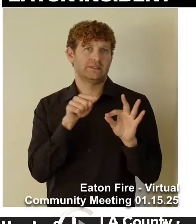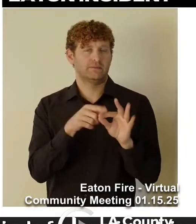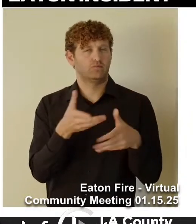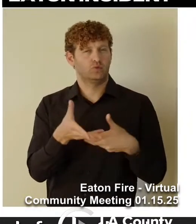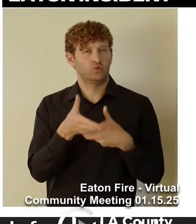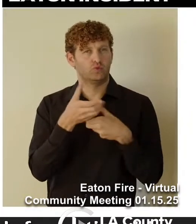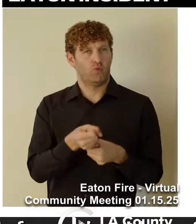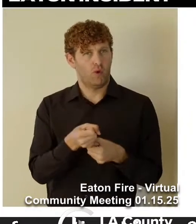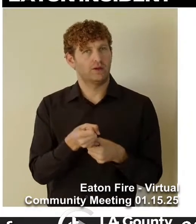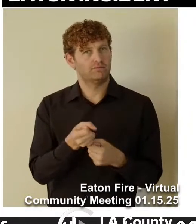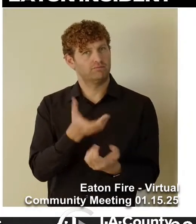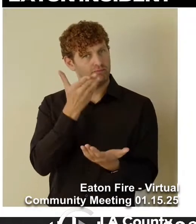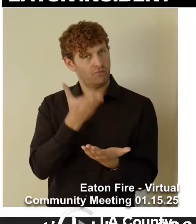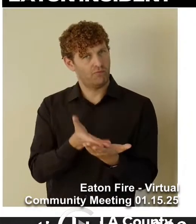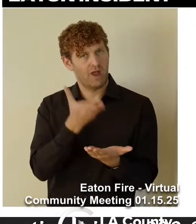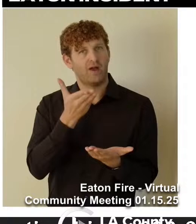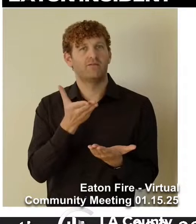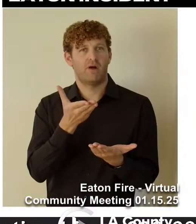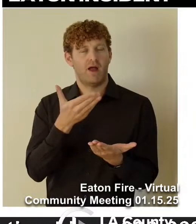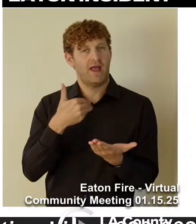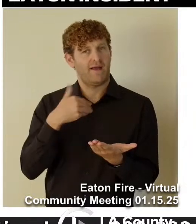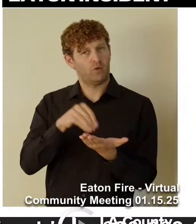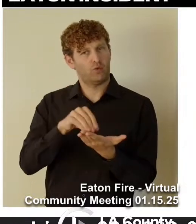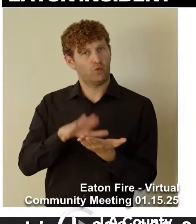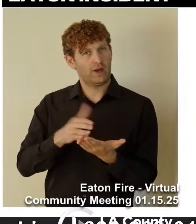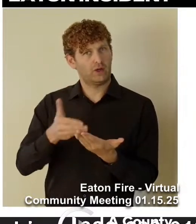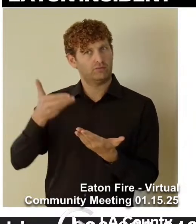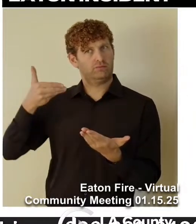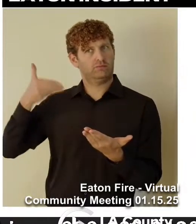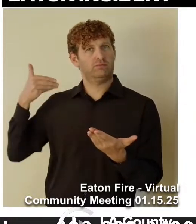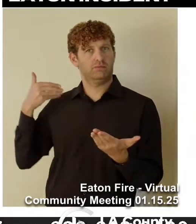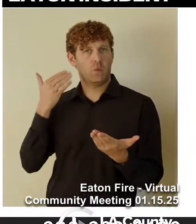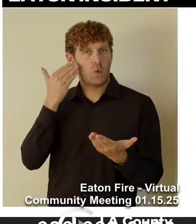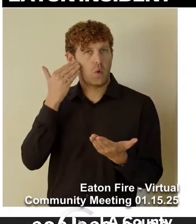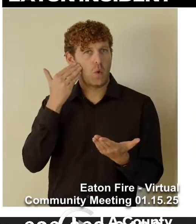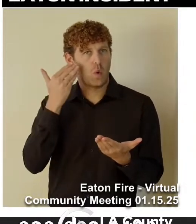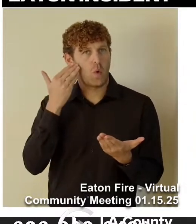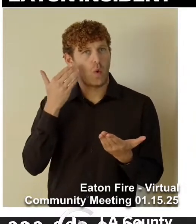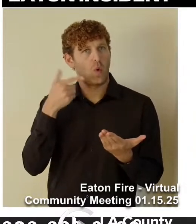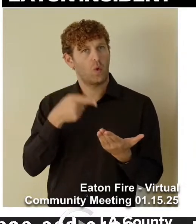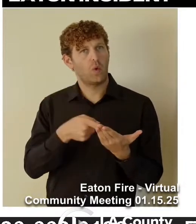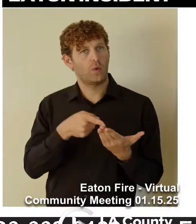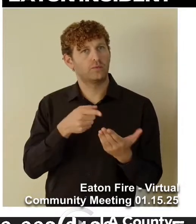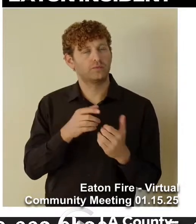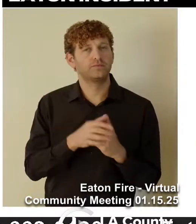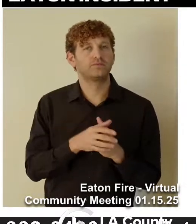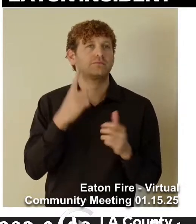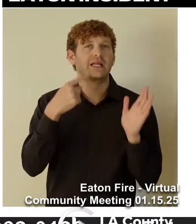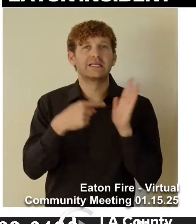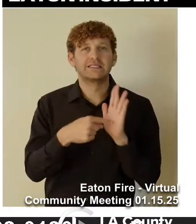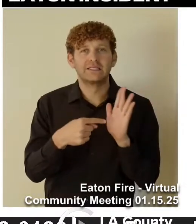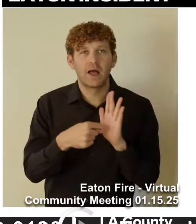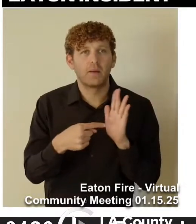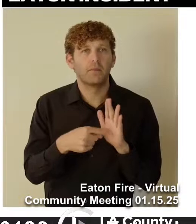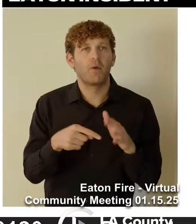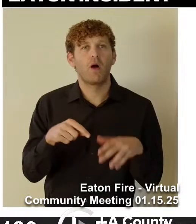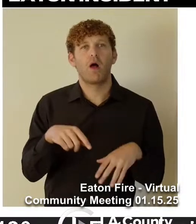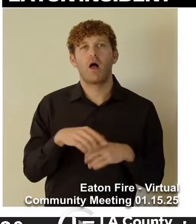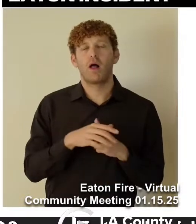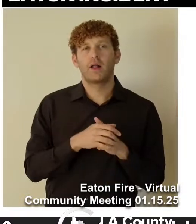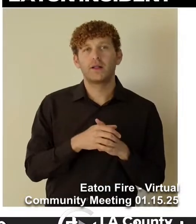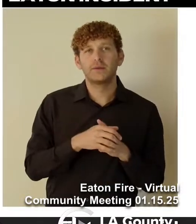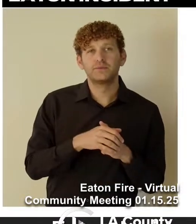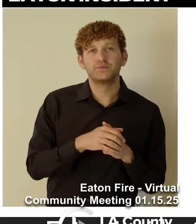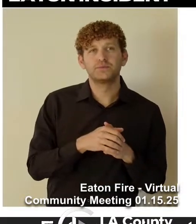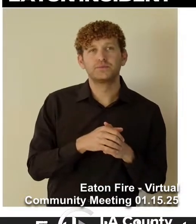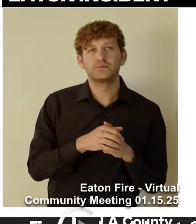organization with a proven record of service and accountability, such as ENLA, the Emergency